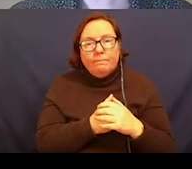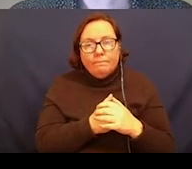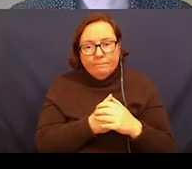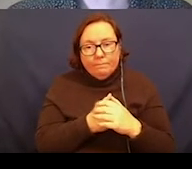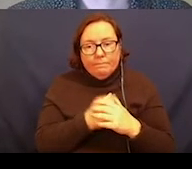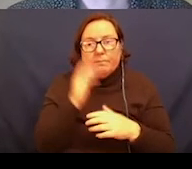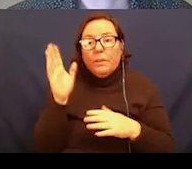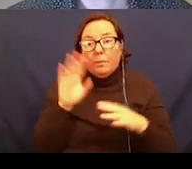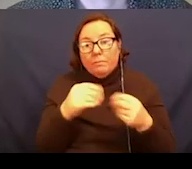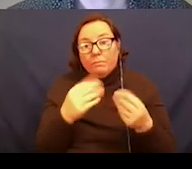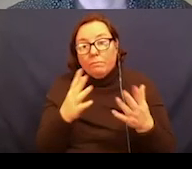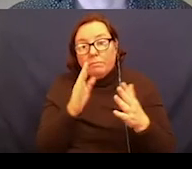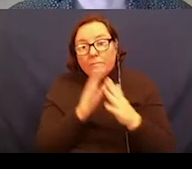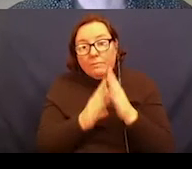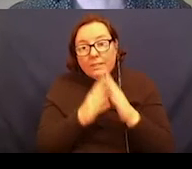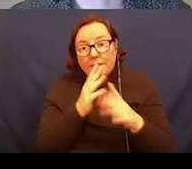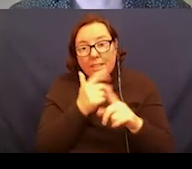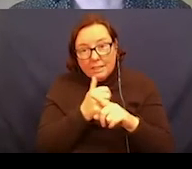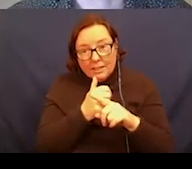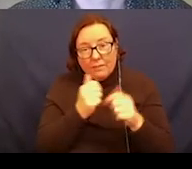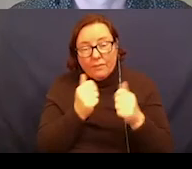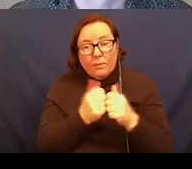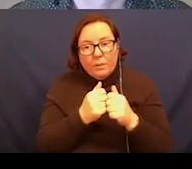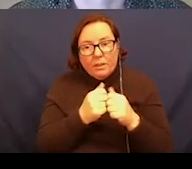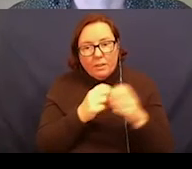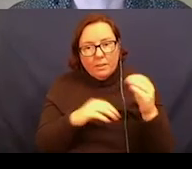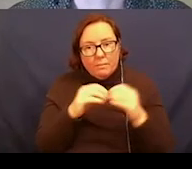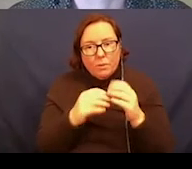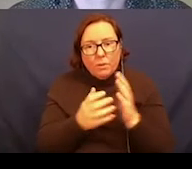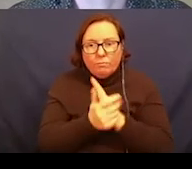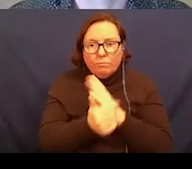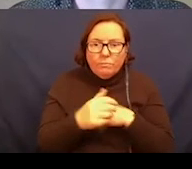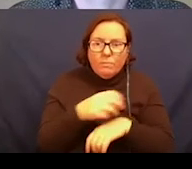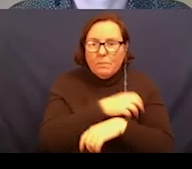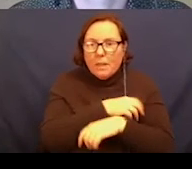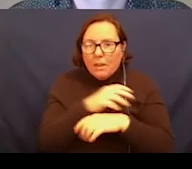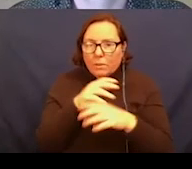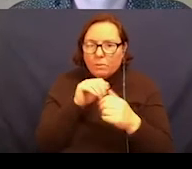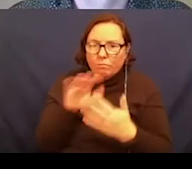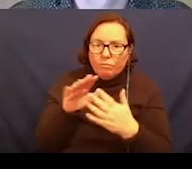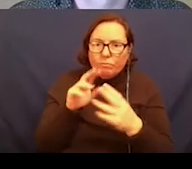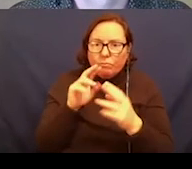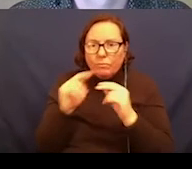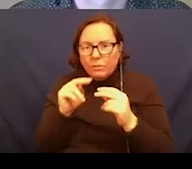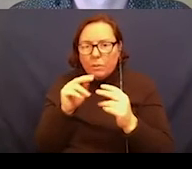It will provide the city with a key lever for addressing our collective